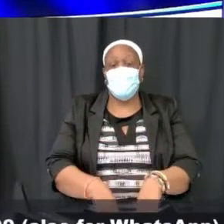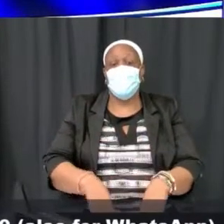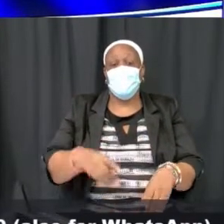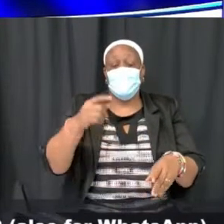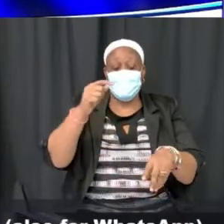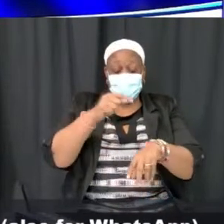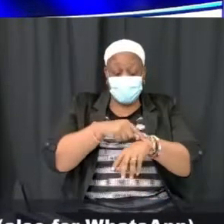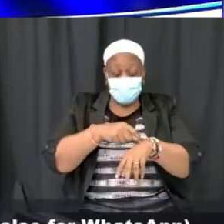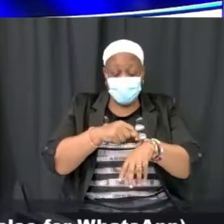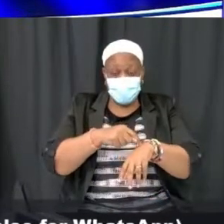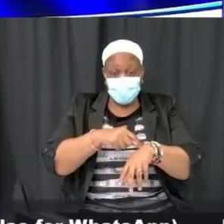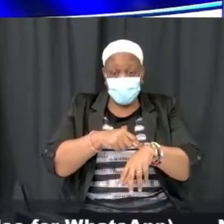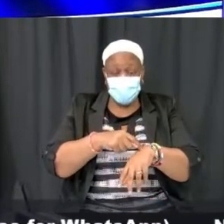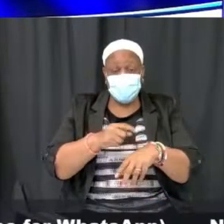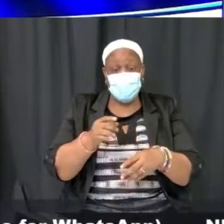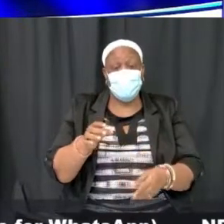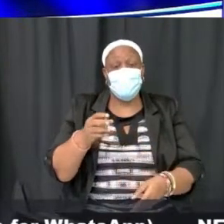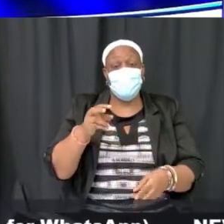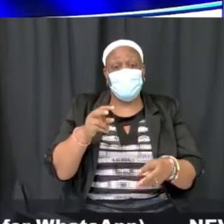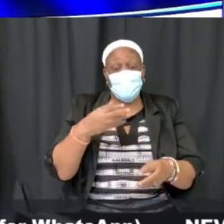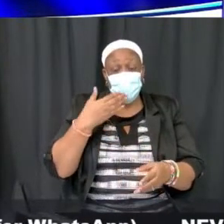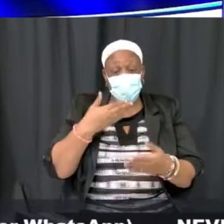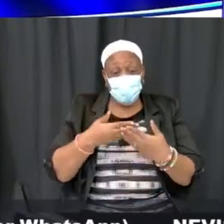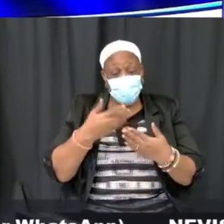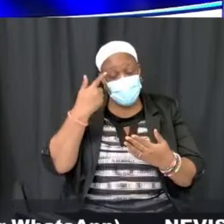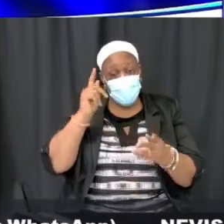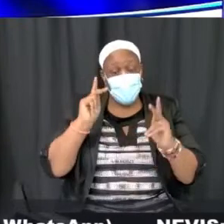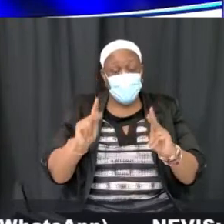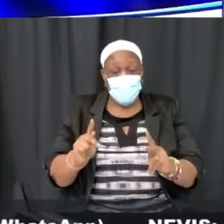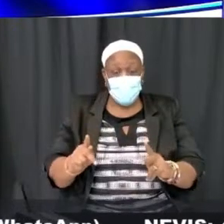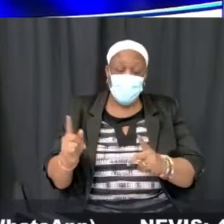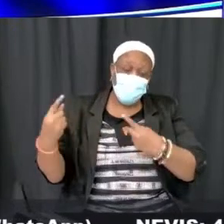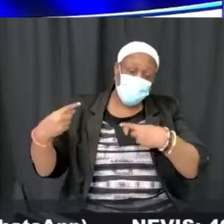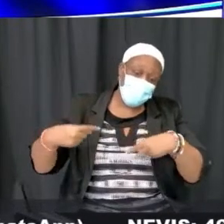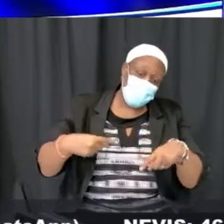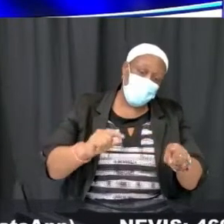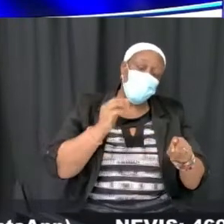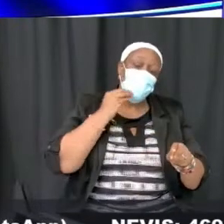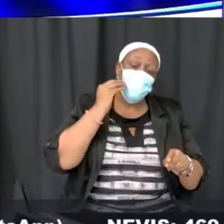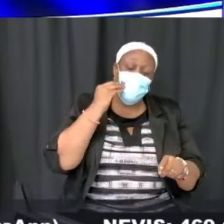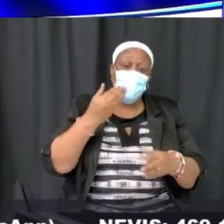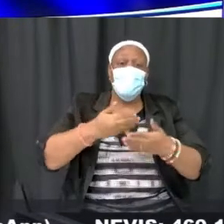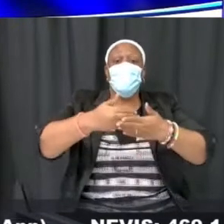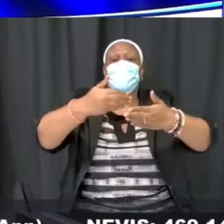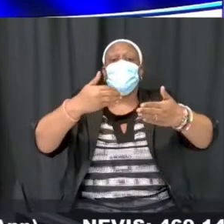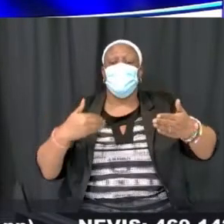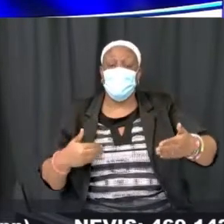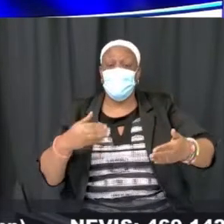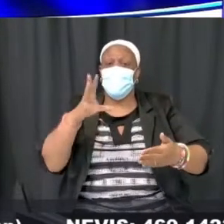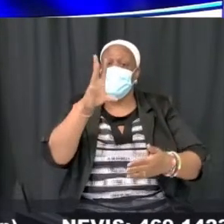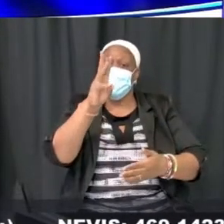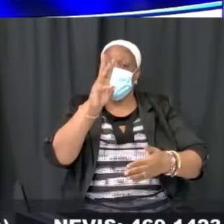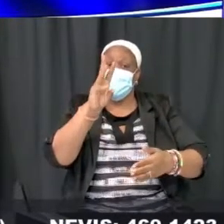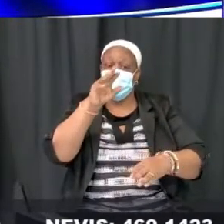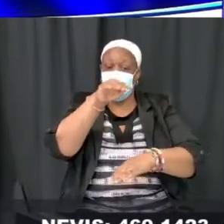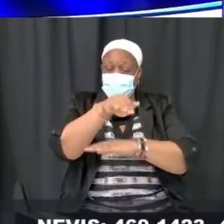the hours set for night curfew. Night curfew begins at 6 p.m.